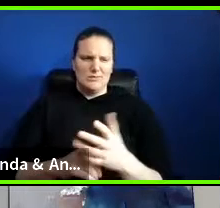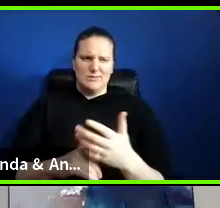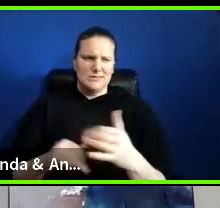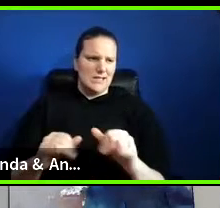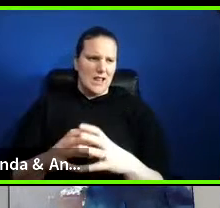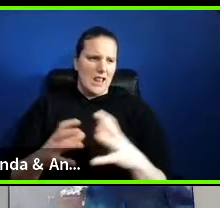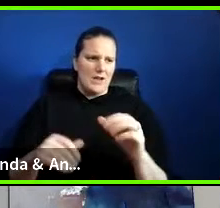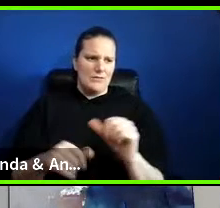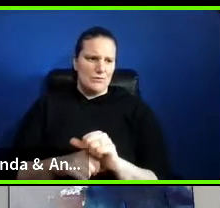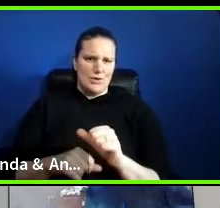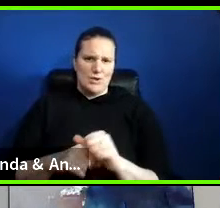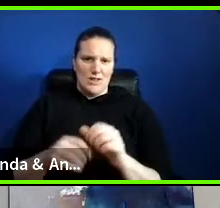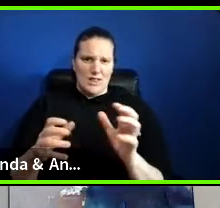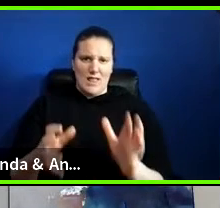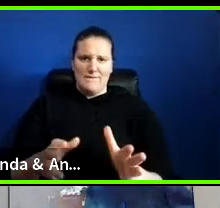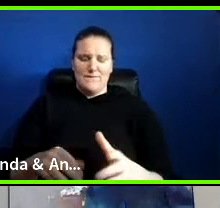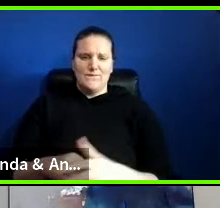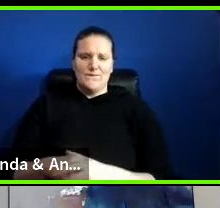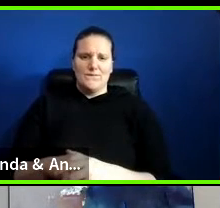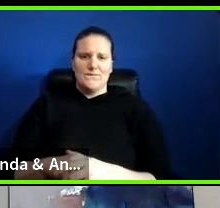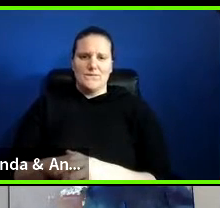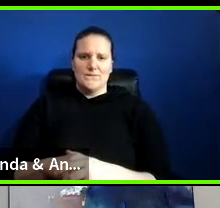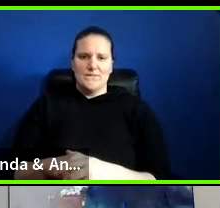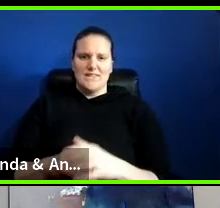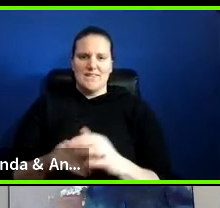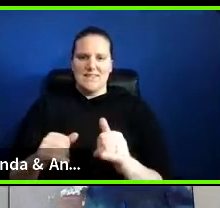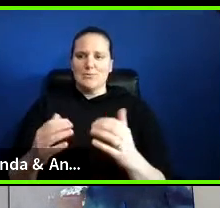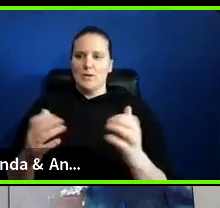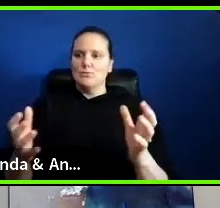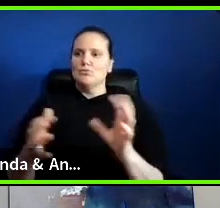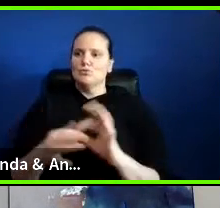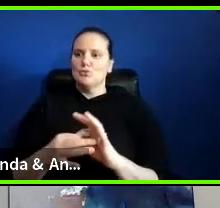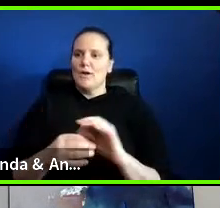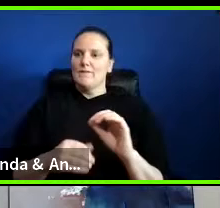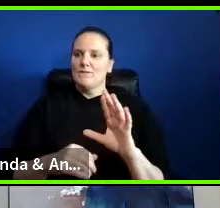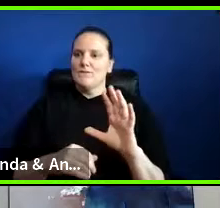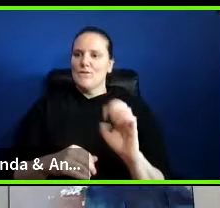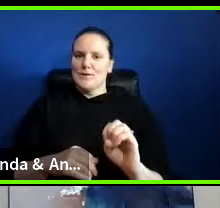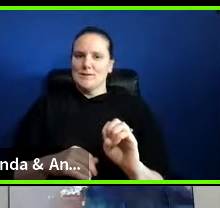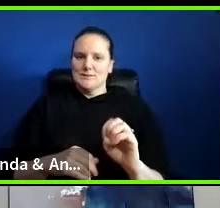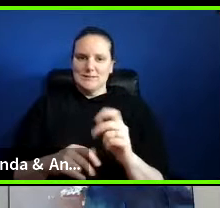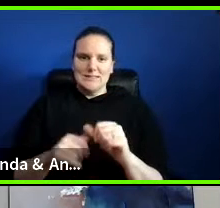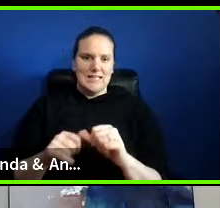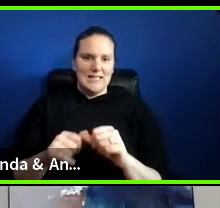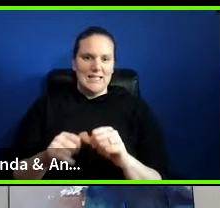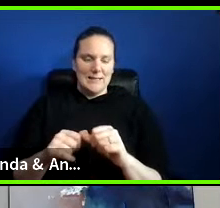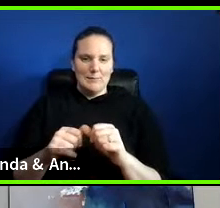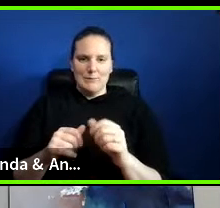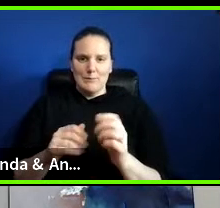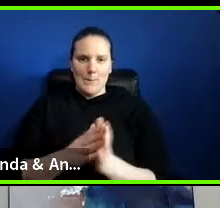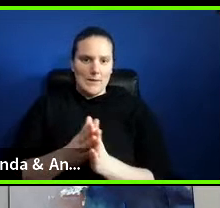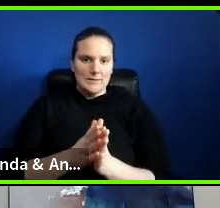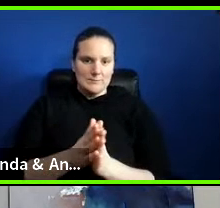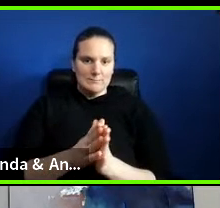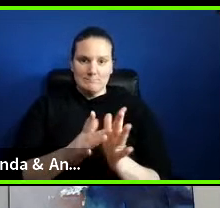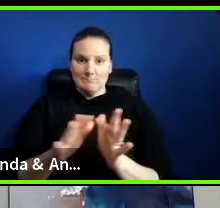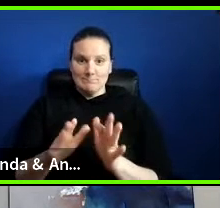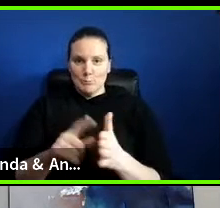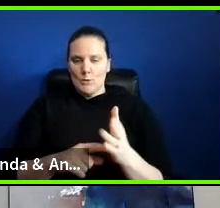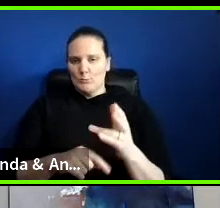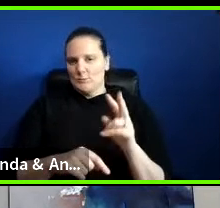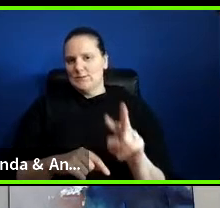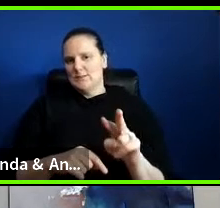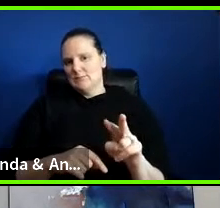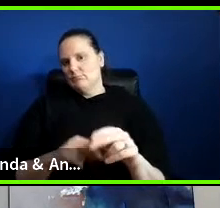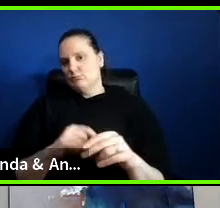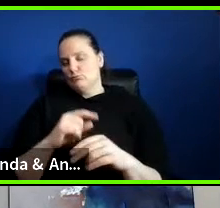lot of work to do. So that's why we said join forces, so we can all kind of keep the momentum going toward what we're seeing are